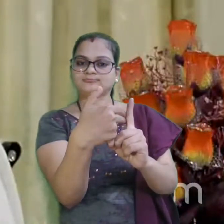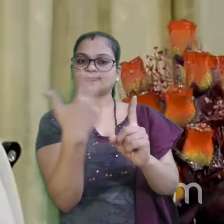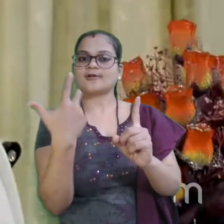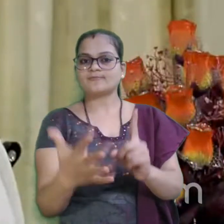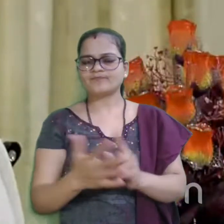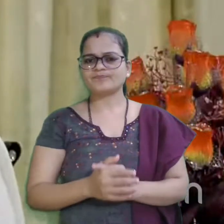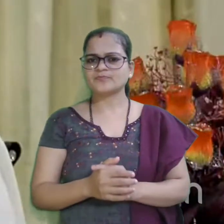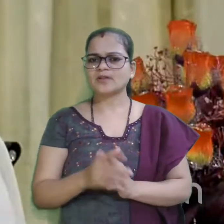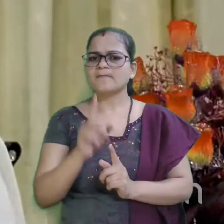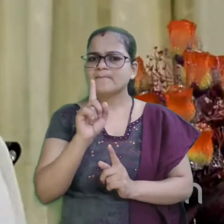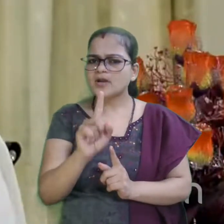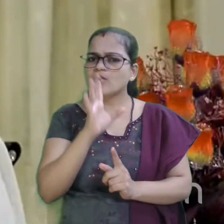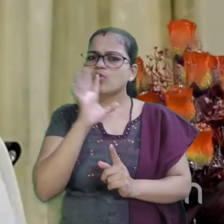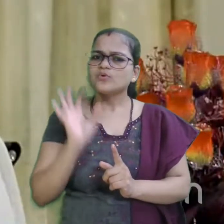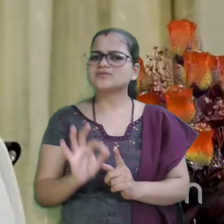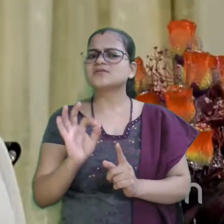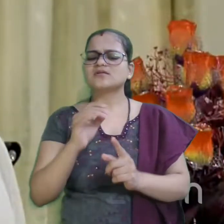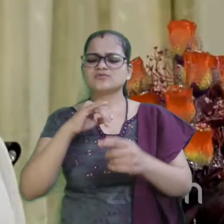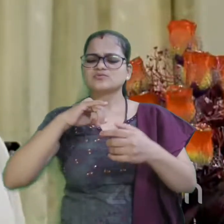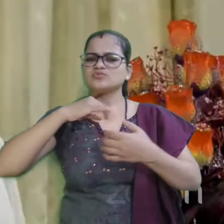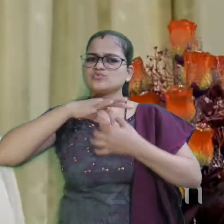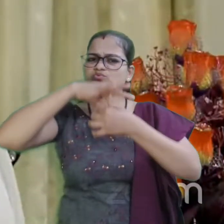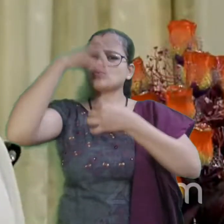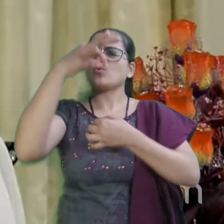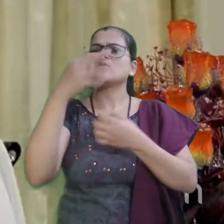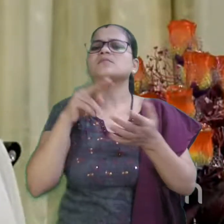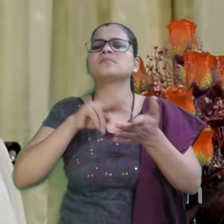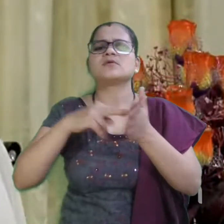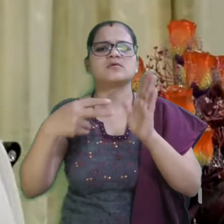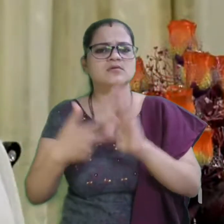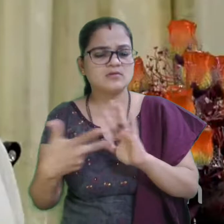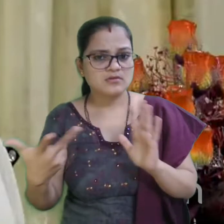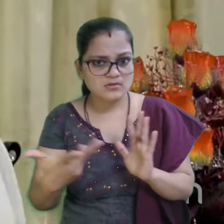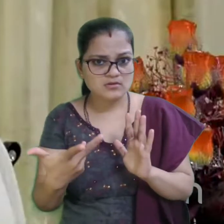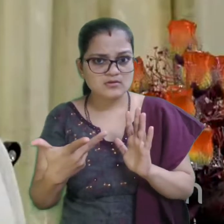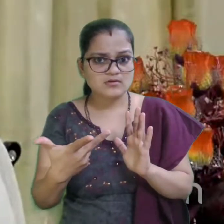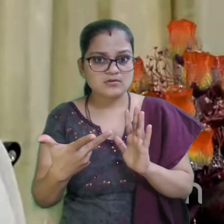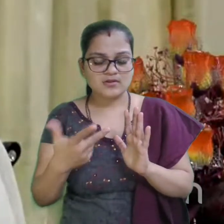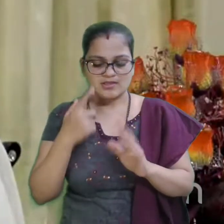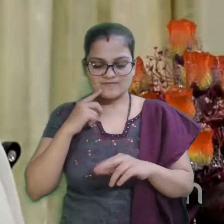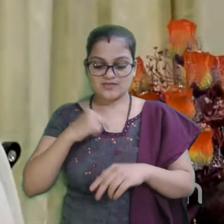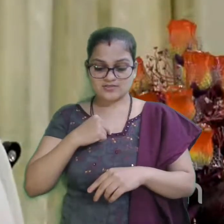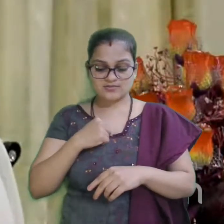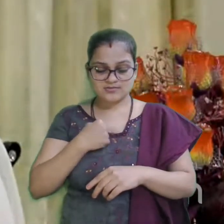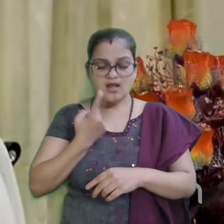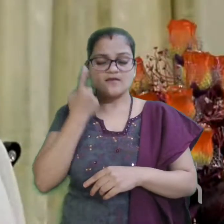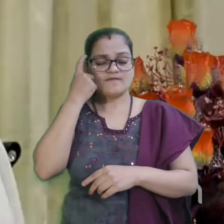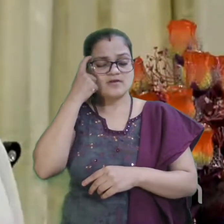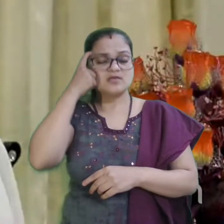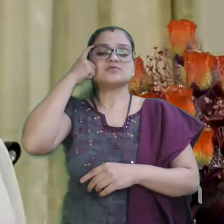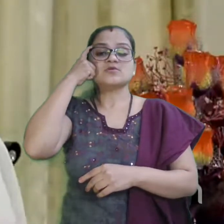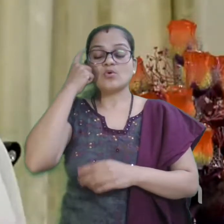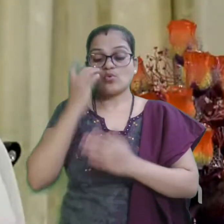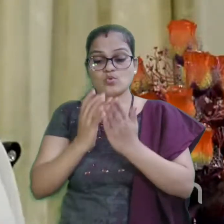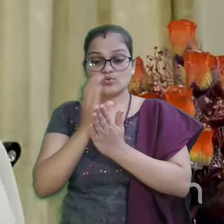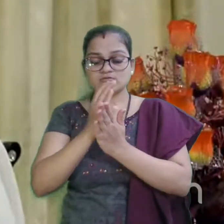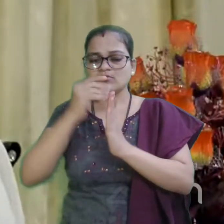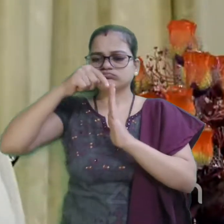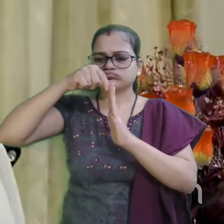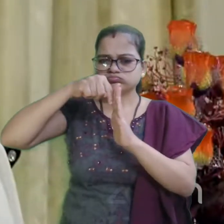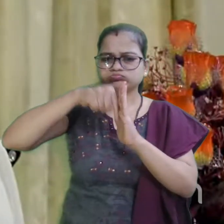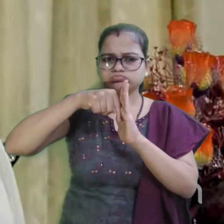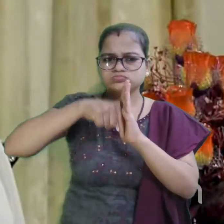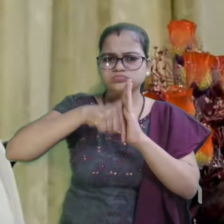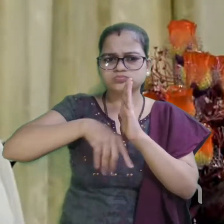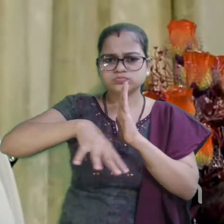to soul. So what exactly is soul? So when self-realization course, the more deep